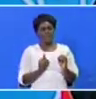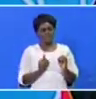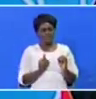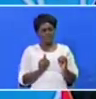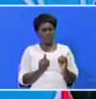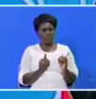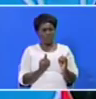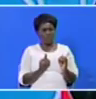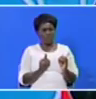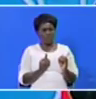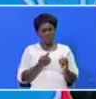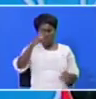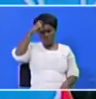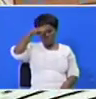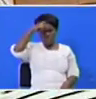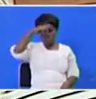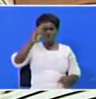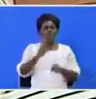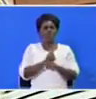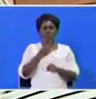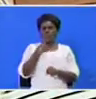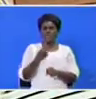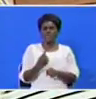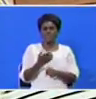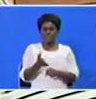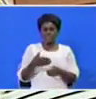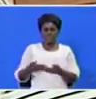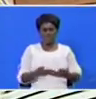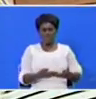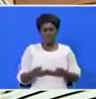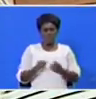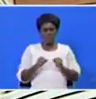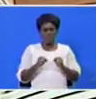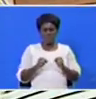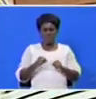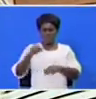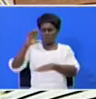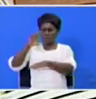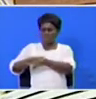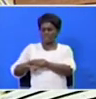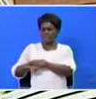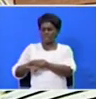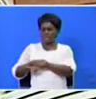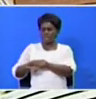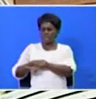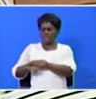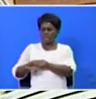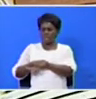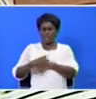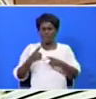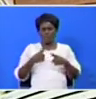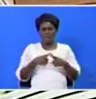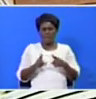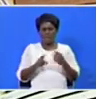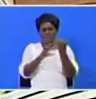the Solomonic wisdom and say this baby can be taken by NASA rather than have this country burn up